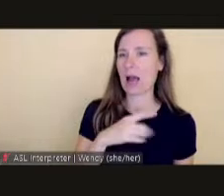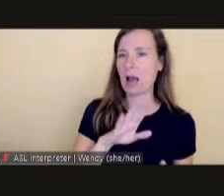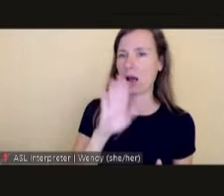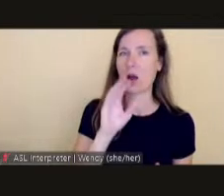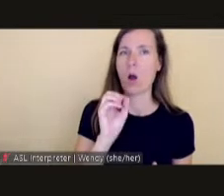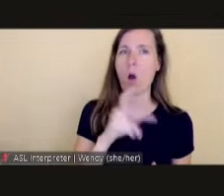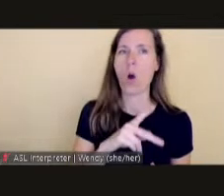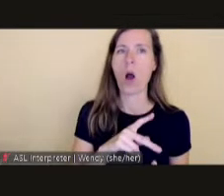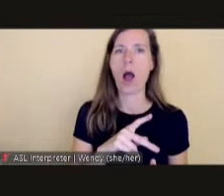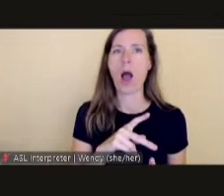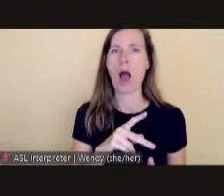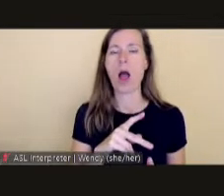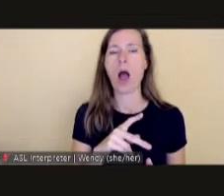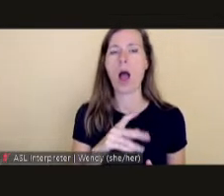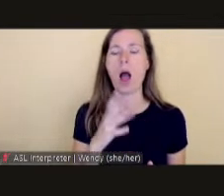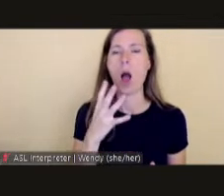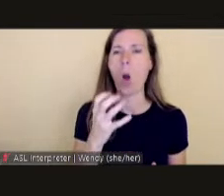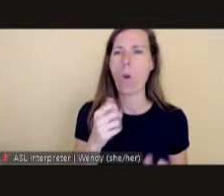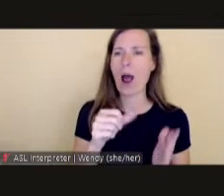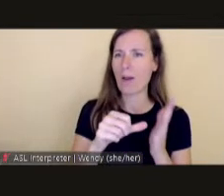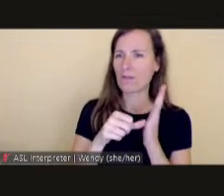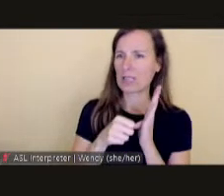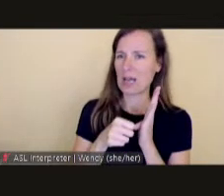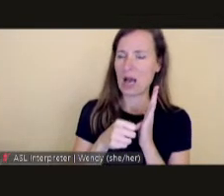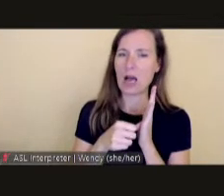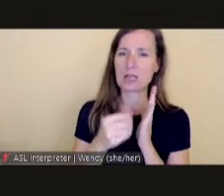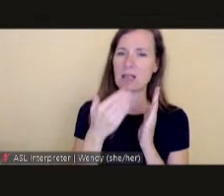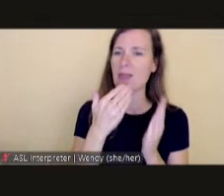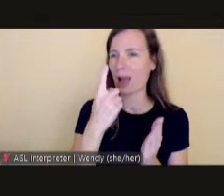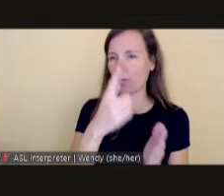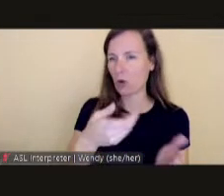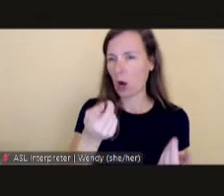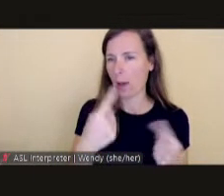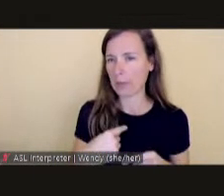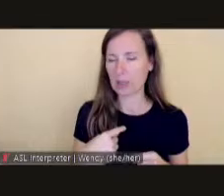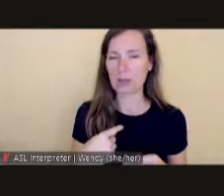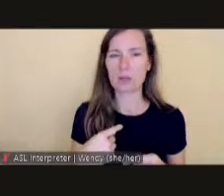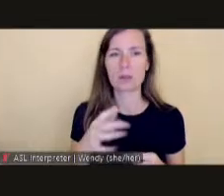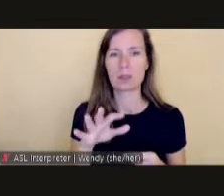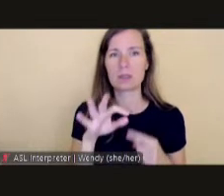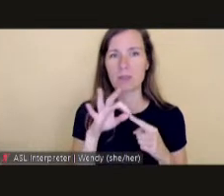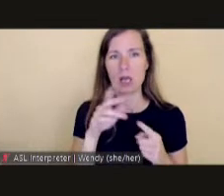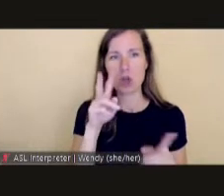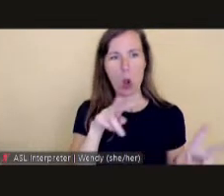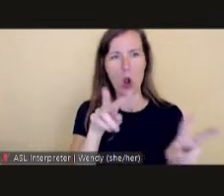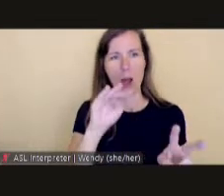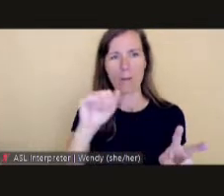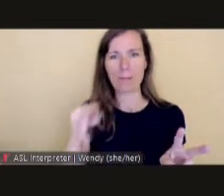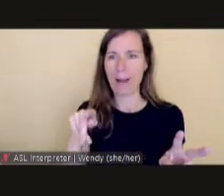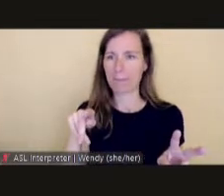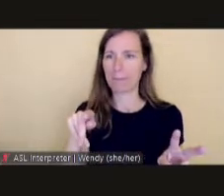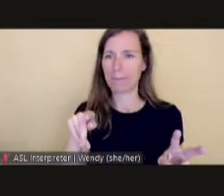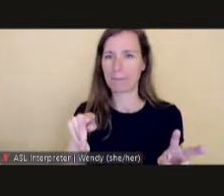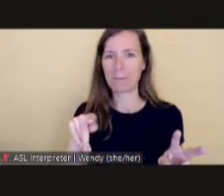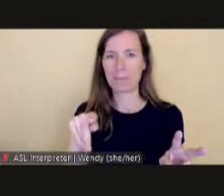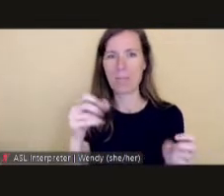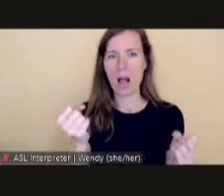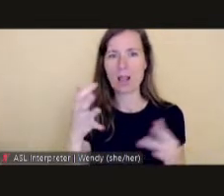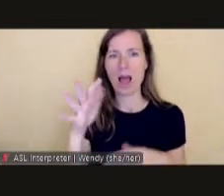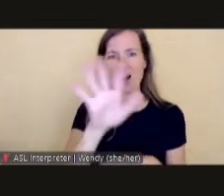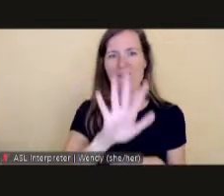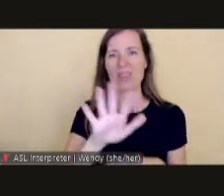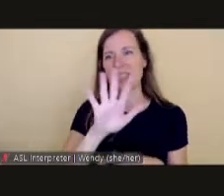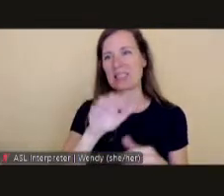fine. Just want to emphasize the point. Thank you all for coming, especially if you look at the map. A lot of this really deals with Ward